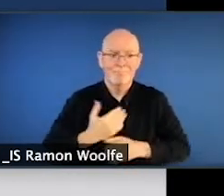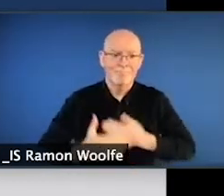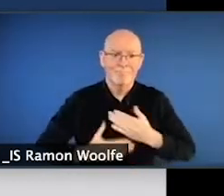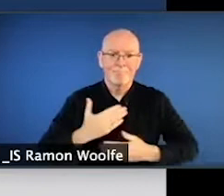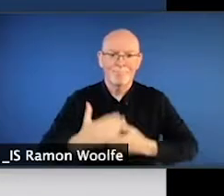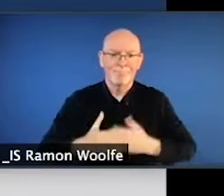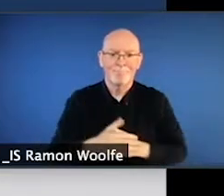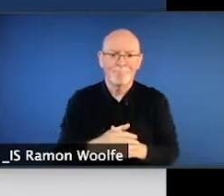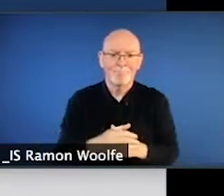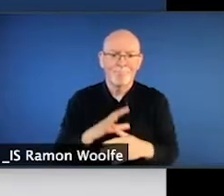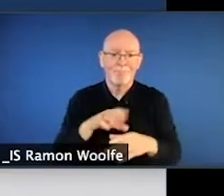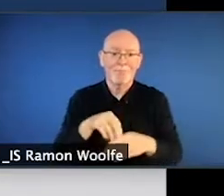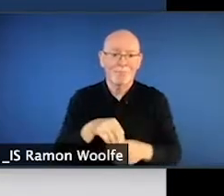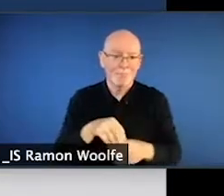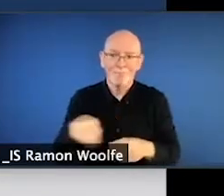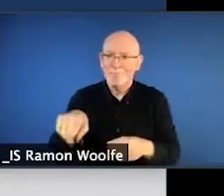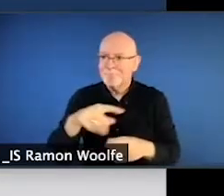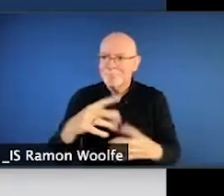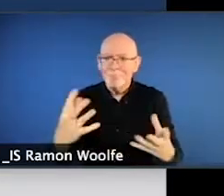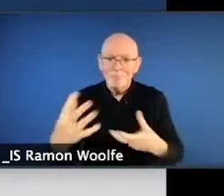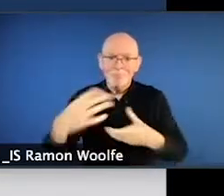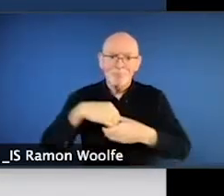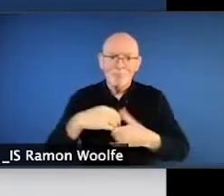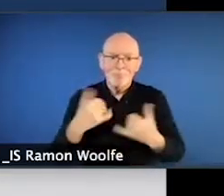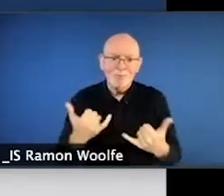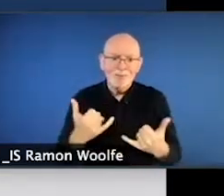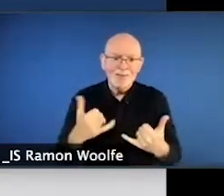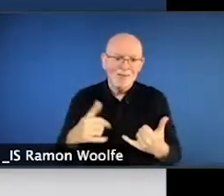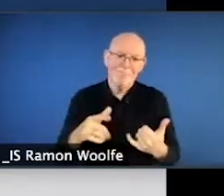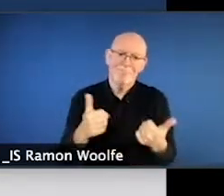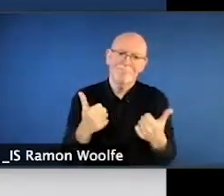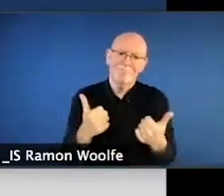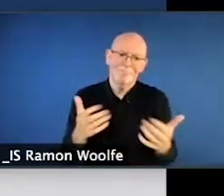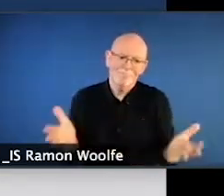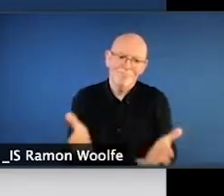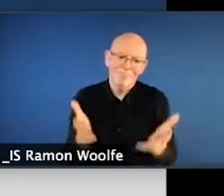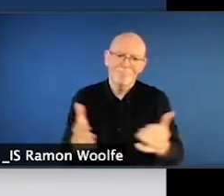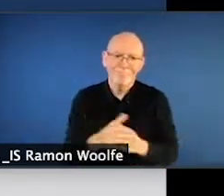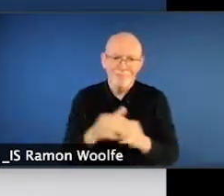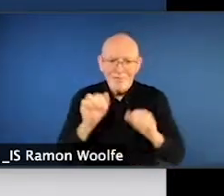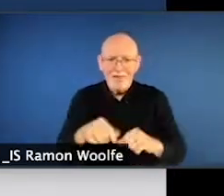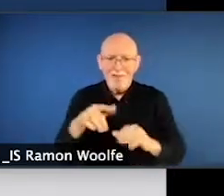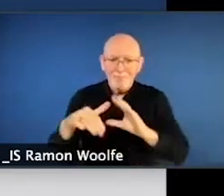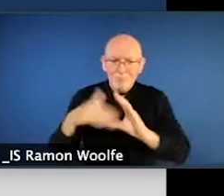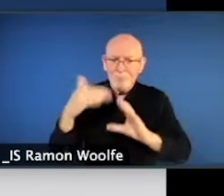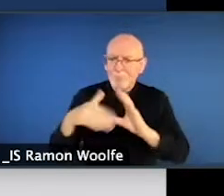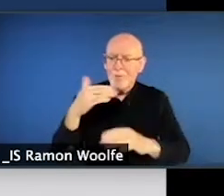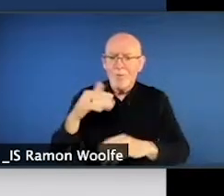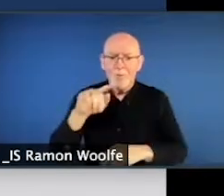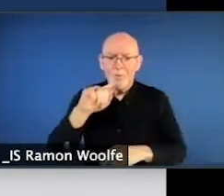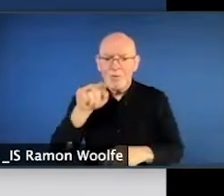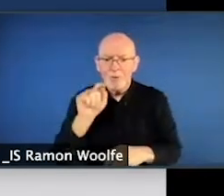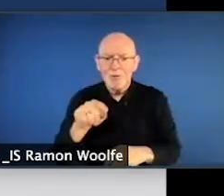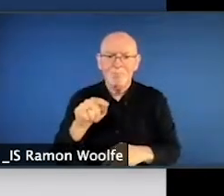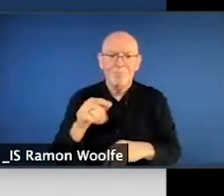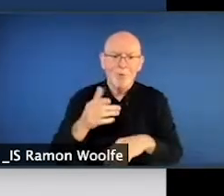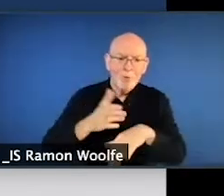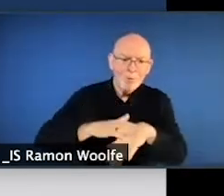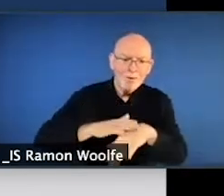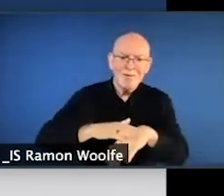the Q&A button. And note that if you use the Q&A button, you do have the option to submit your